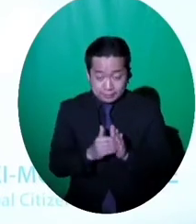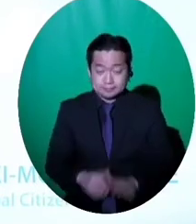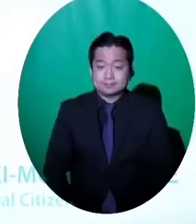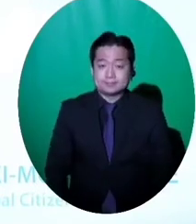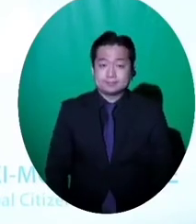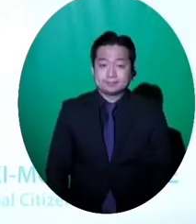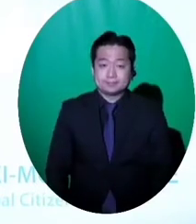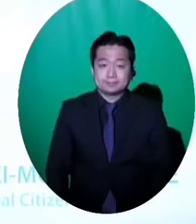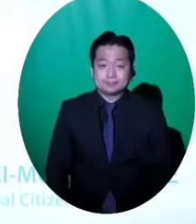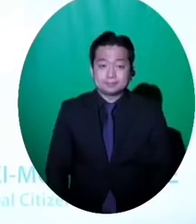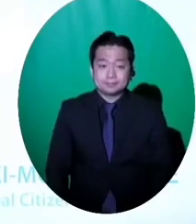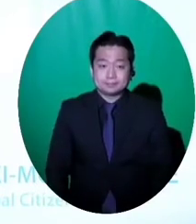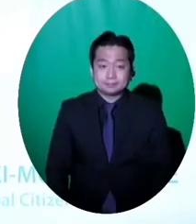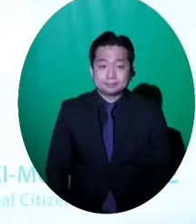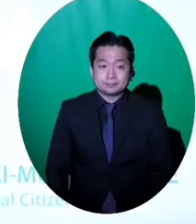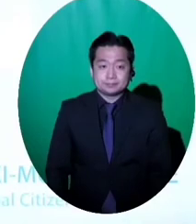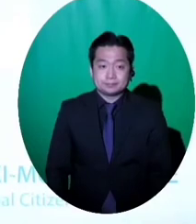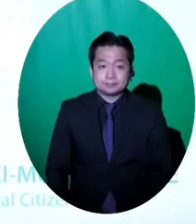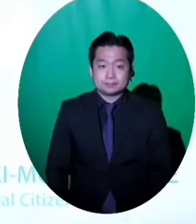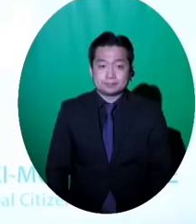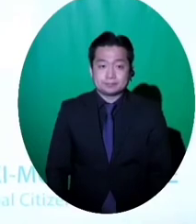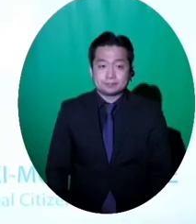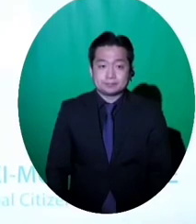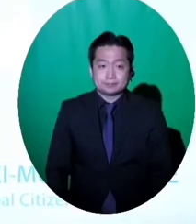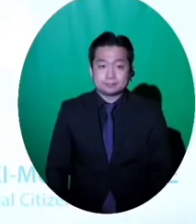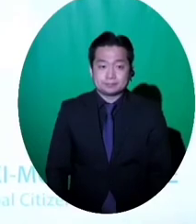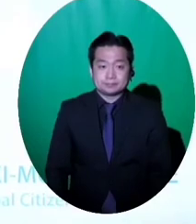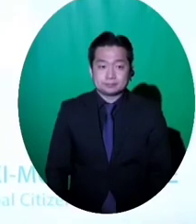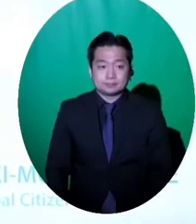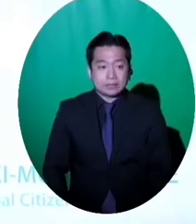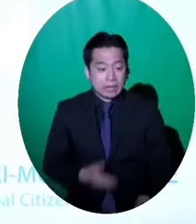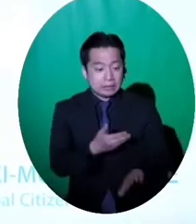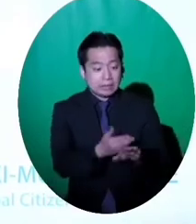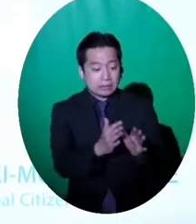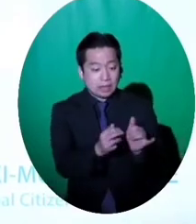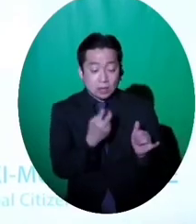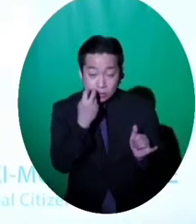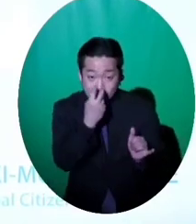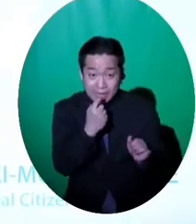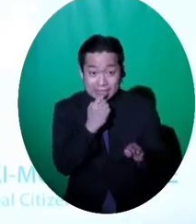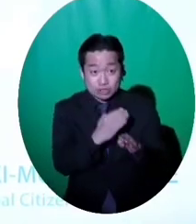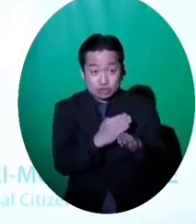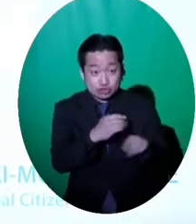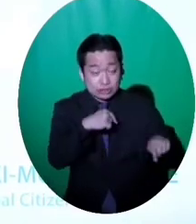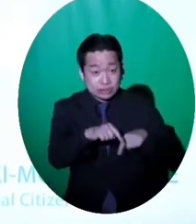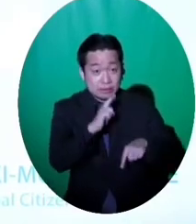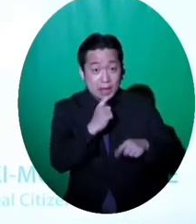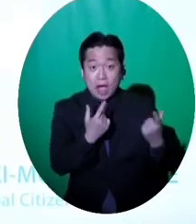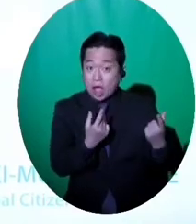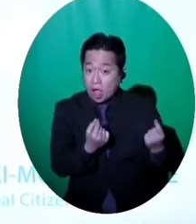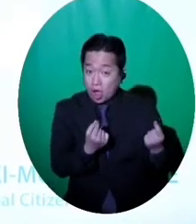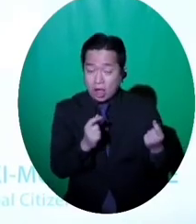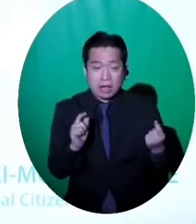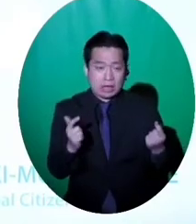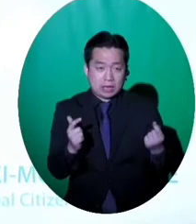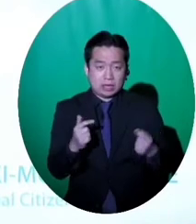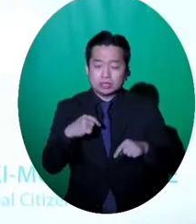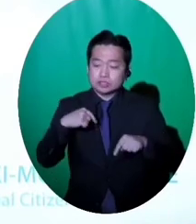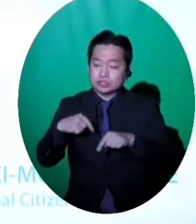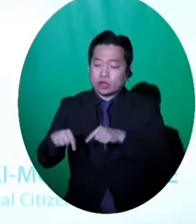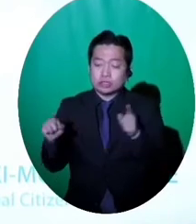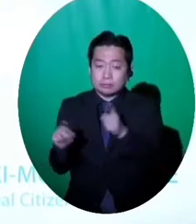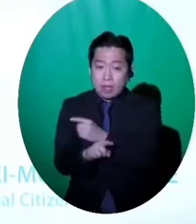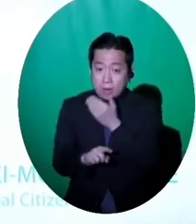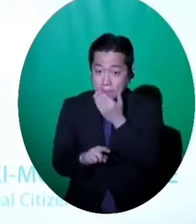democracy, but also suggest some practical directions to change politics to